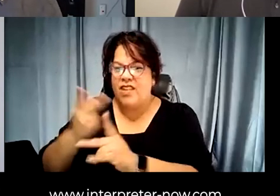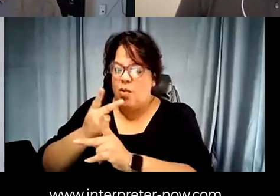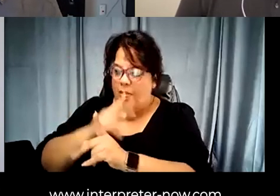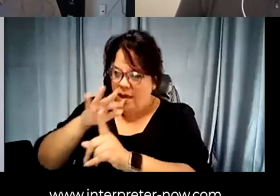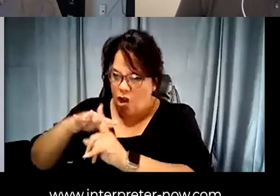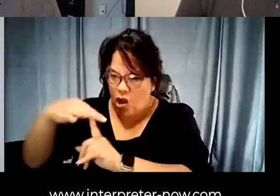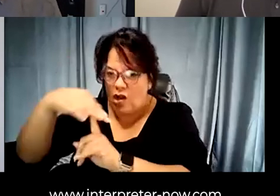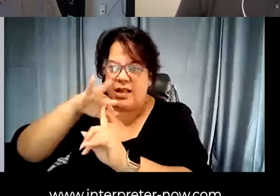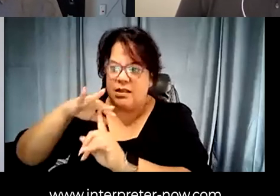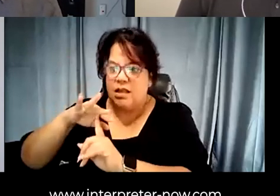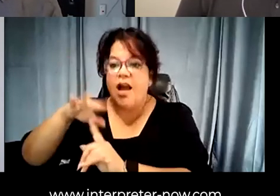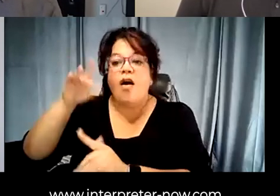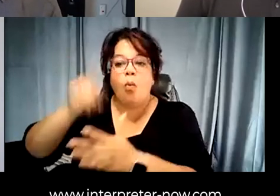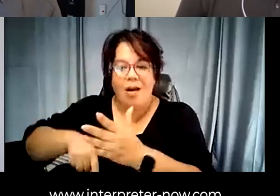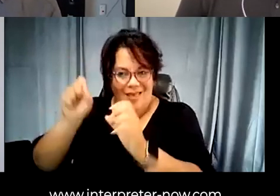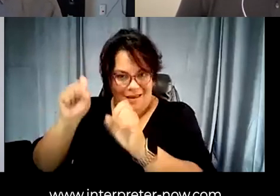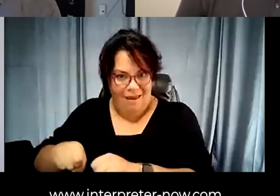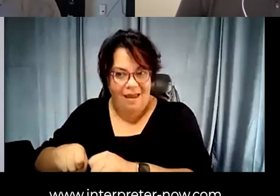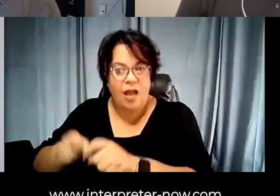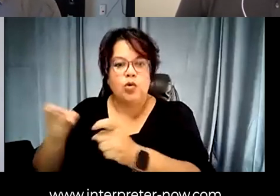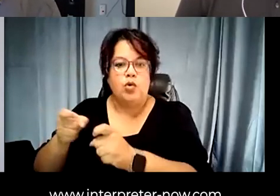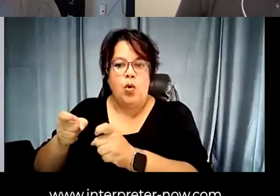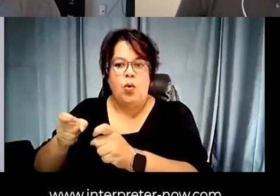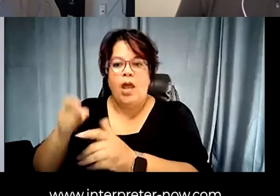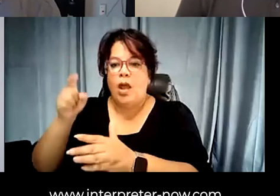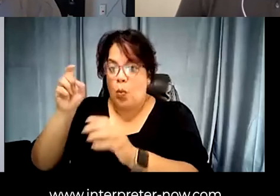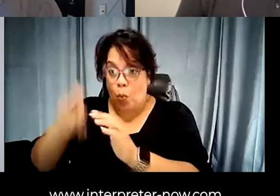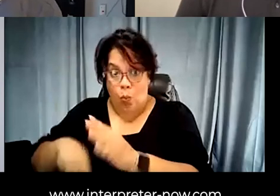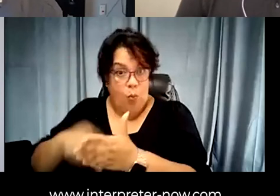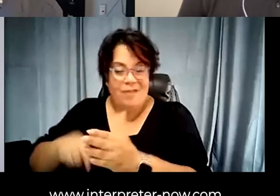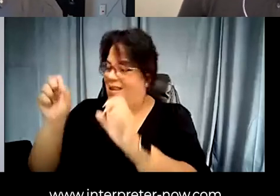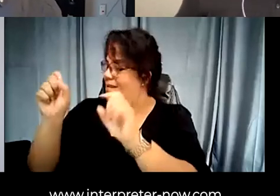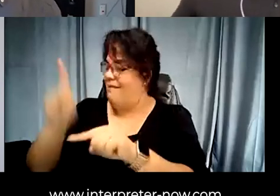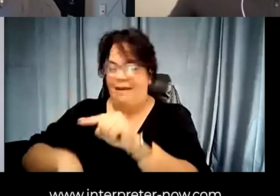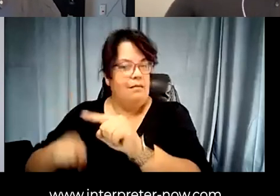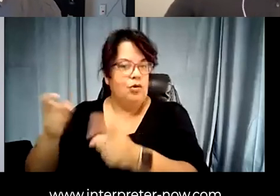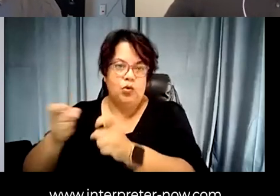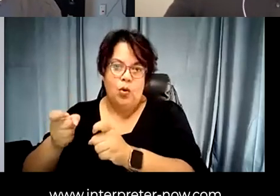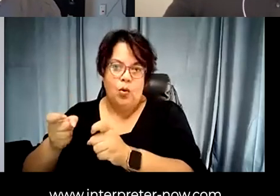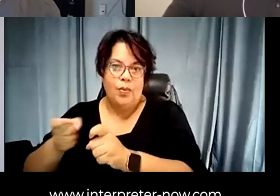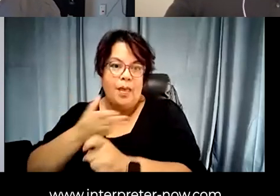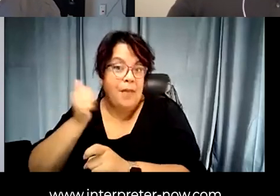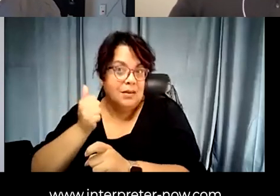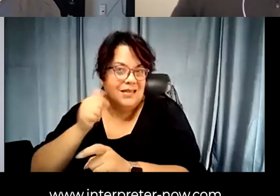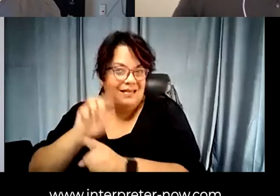is it within their control and then what is outside of their control. I think the best thing in those situations